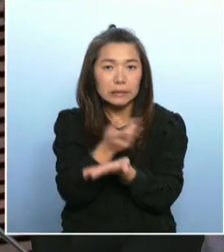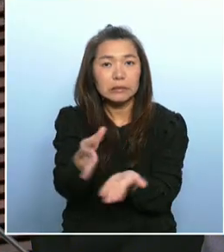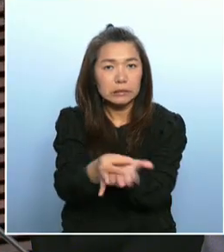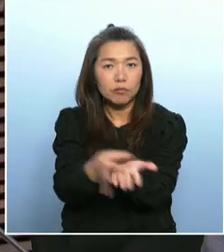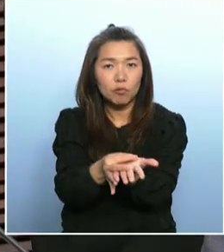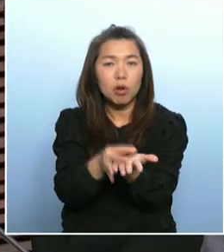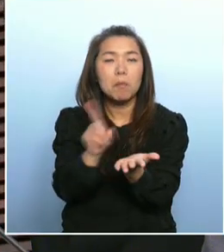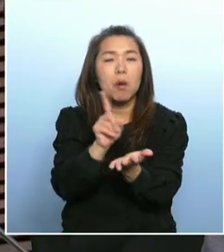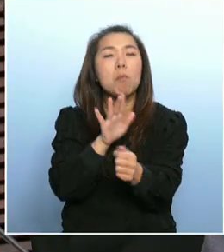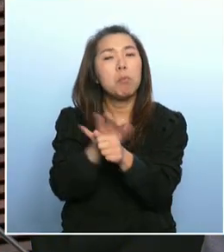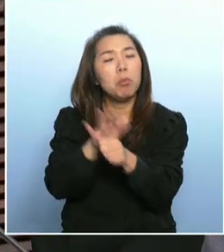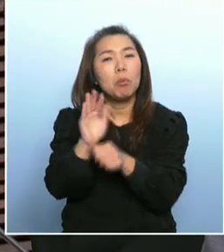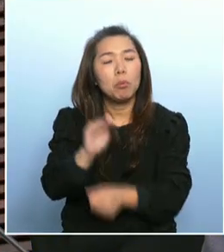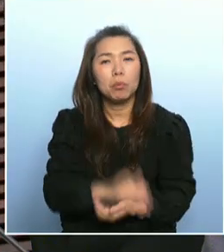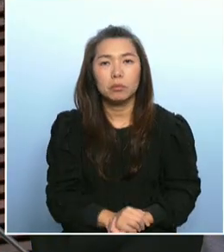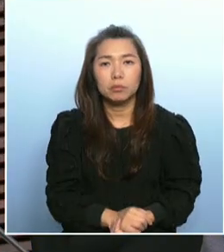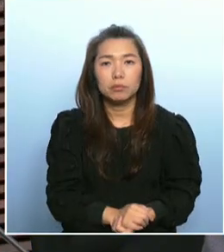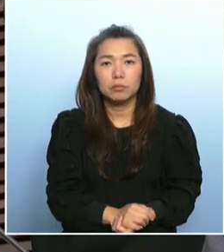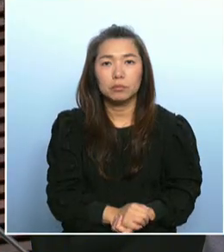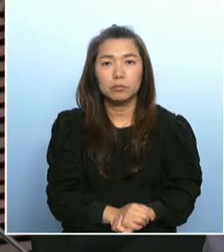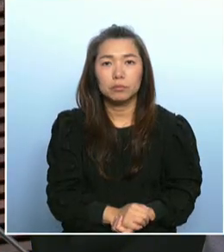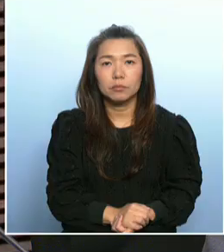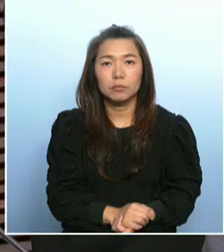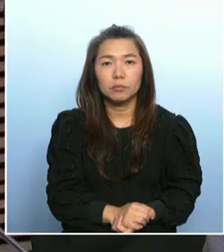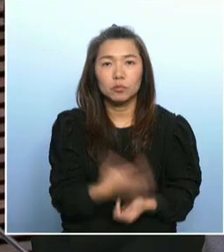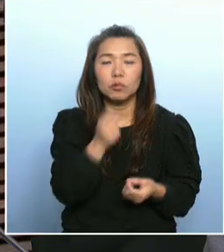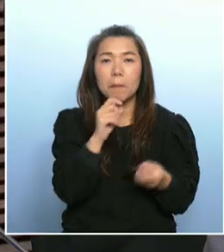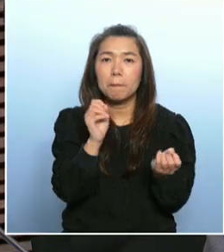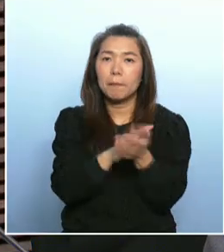to see if we can use the relevant care homes as a pilot